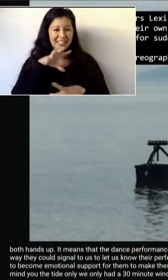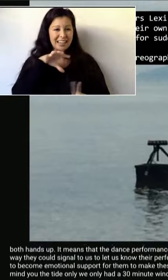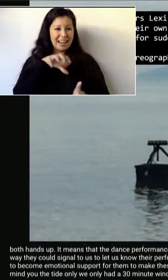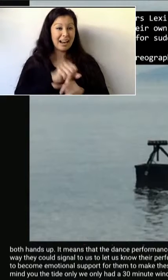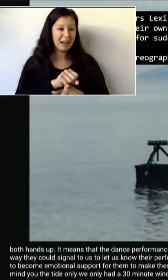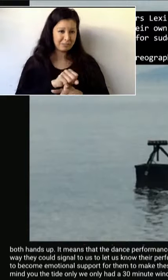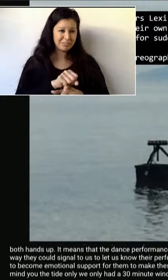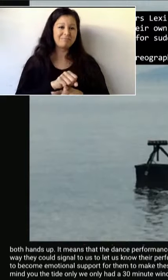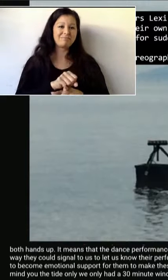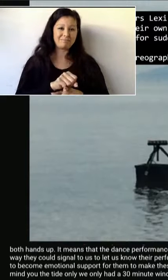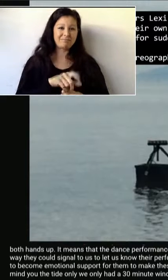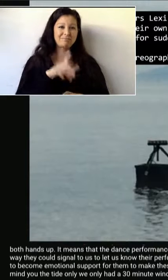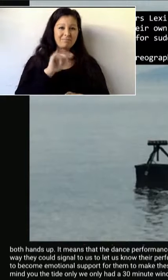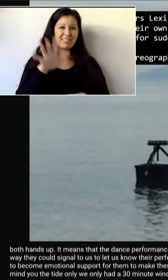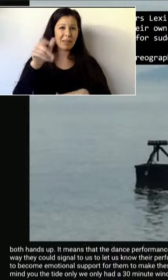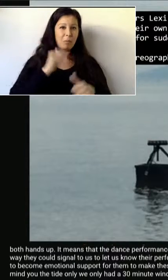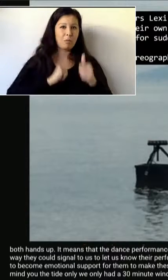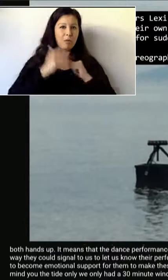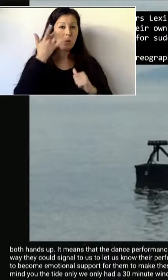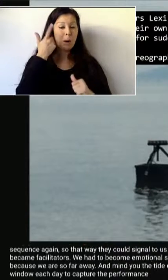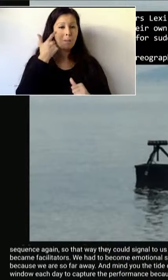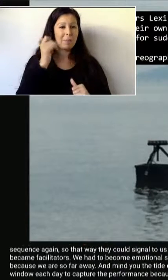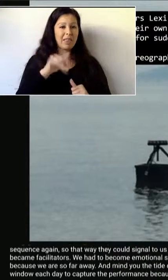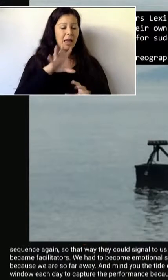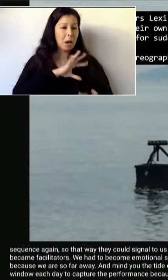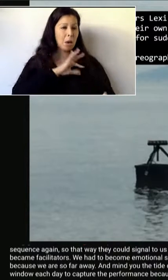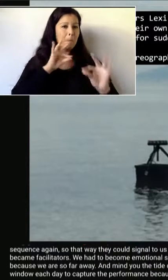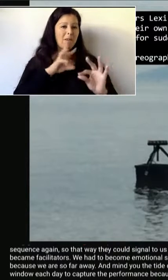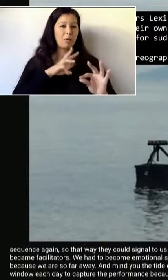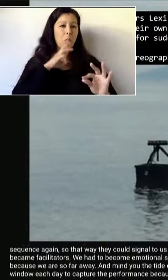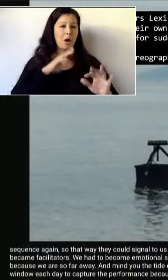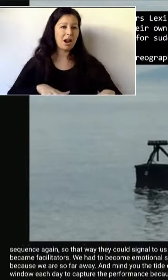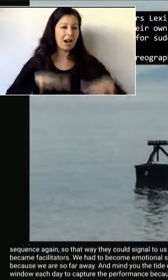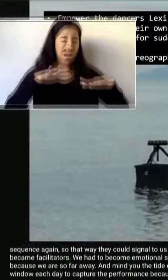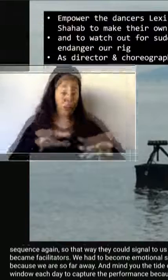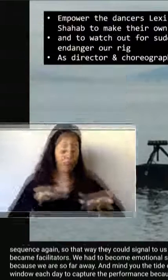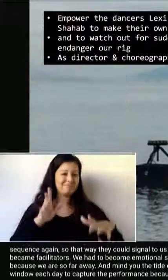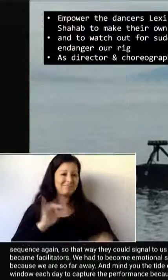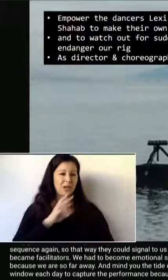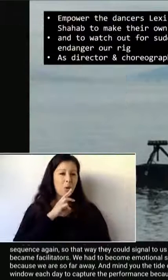We had two shoot days and we only had a 30 minute window each day to capture their performance because that was the perfect level of tide.